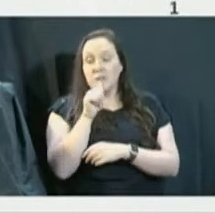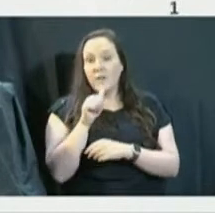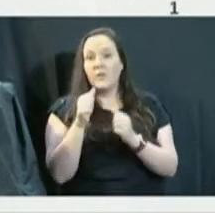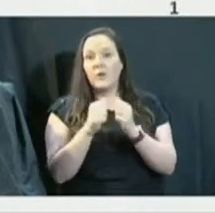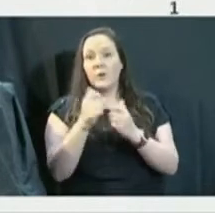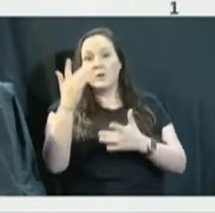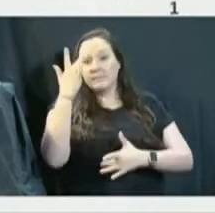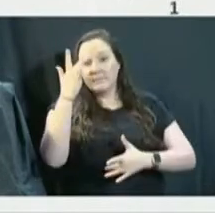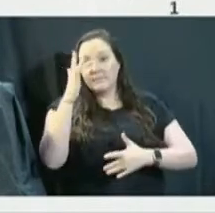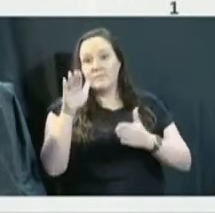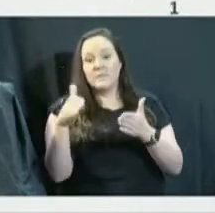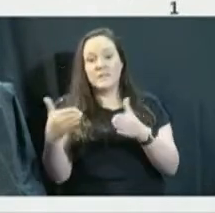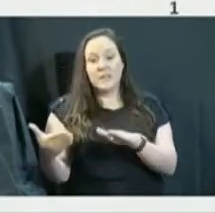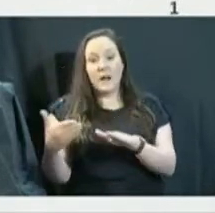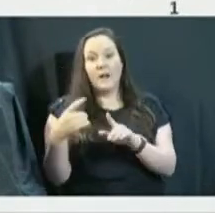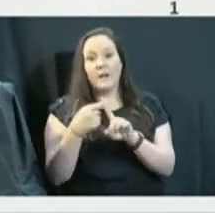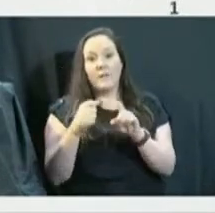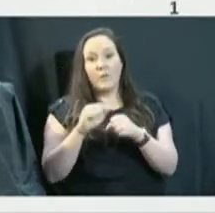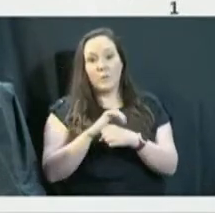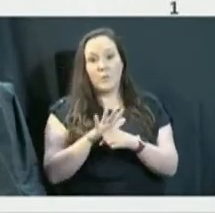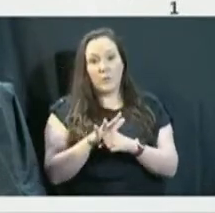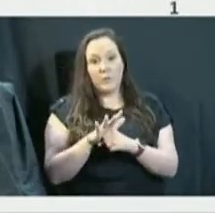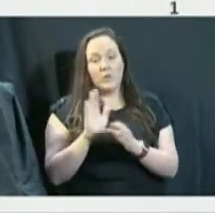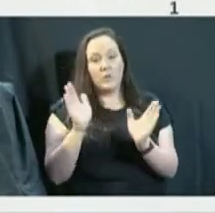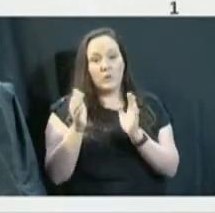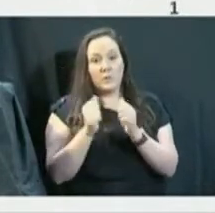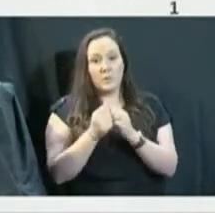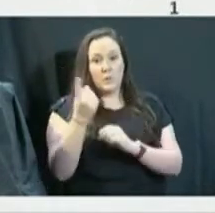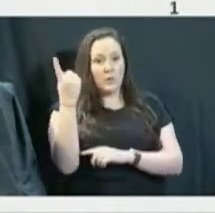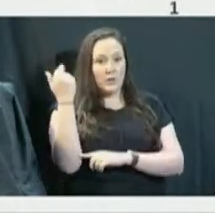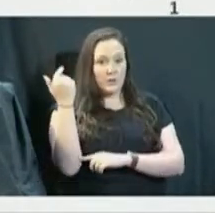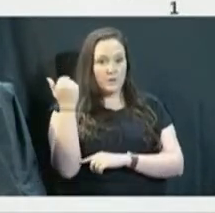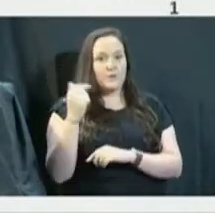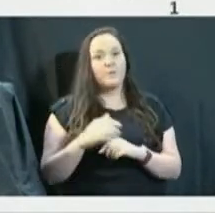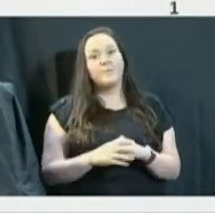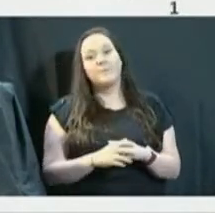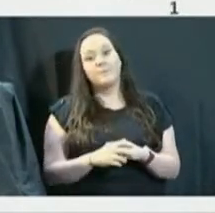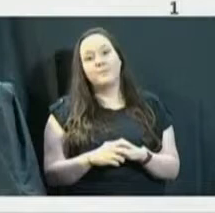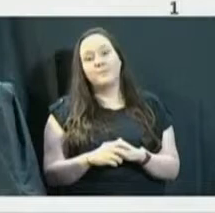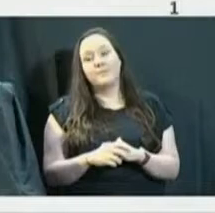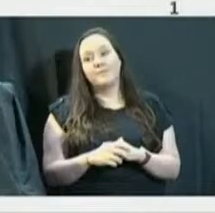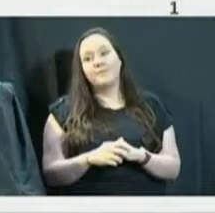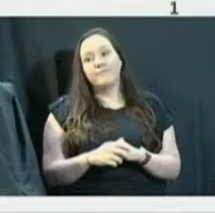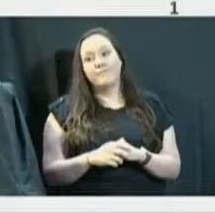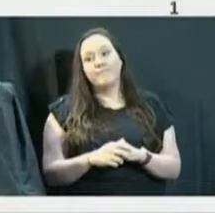dying from COVID than we saw last year. So that is,